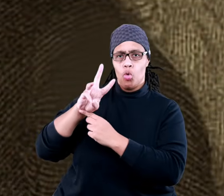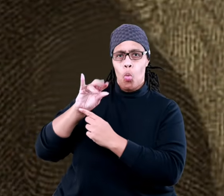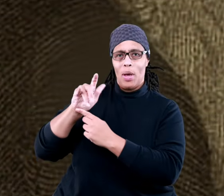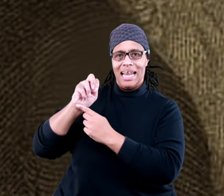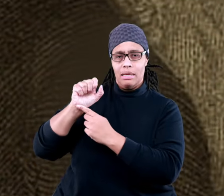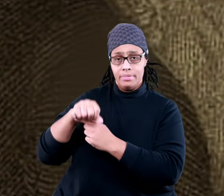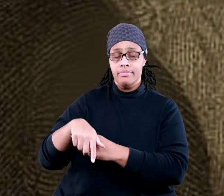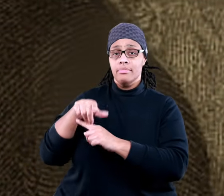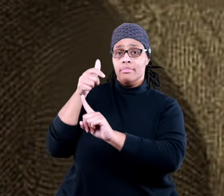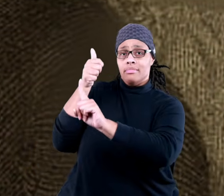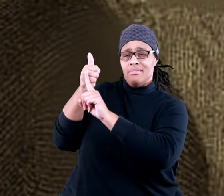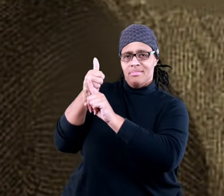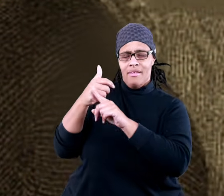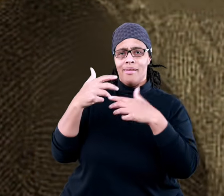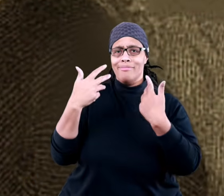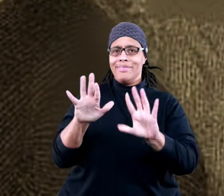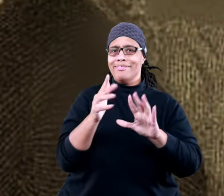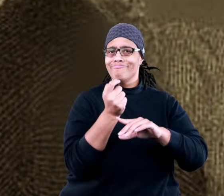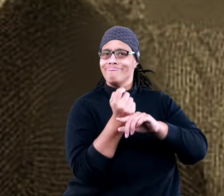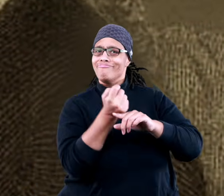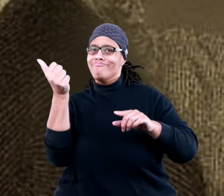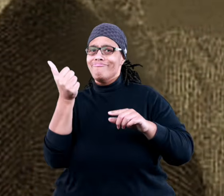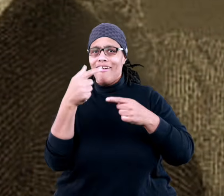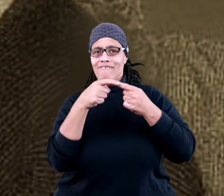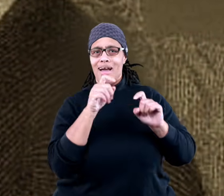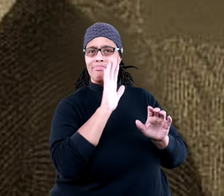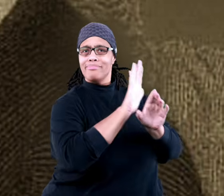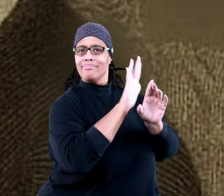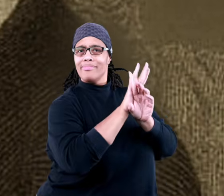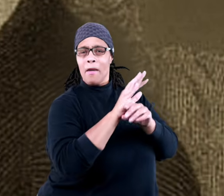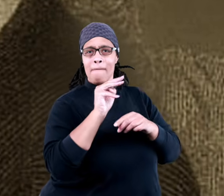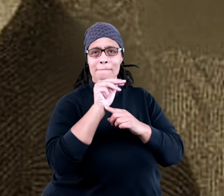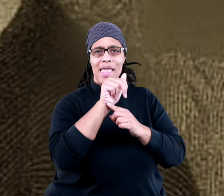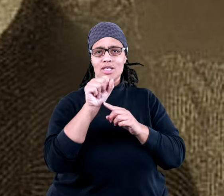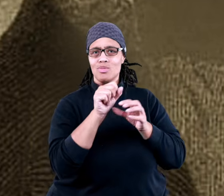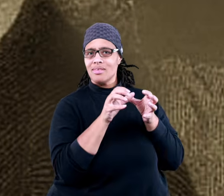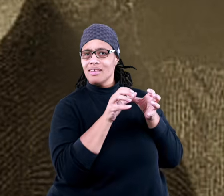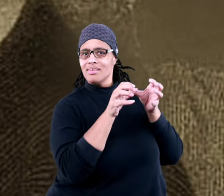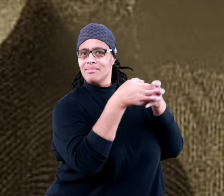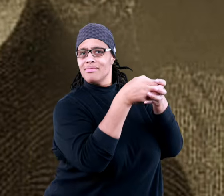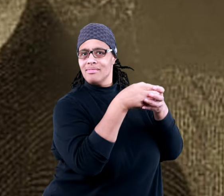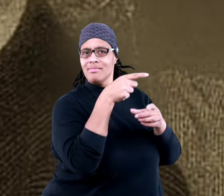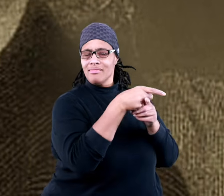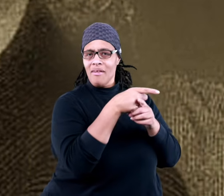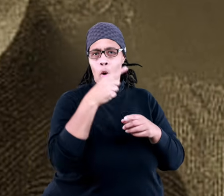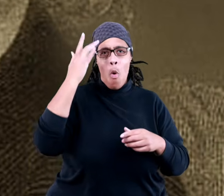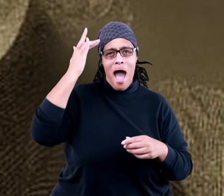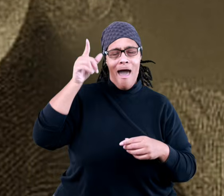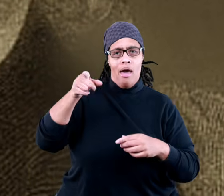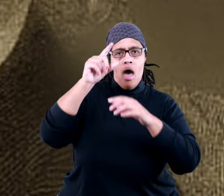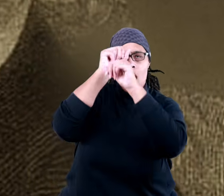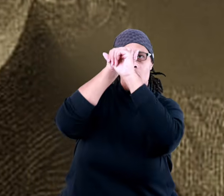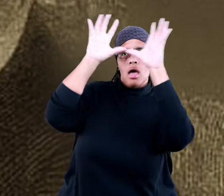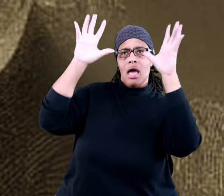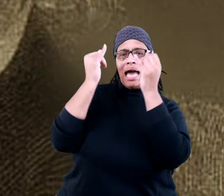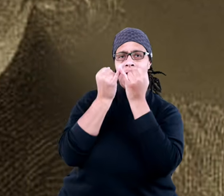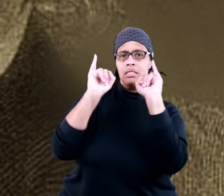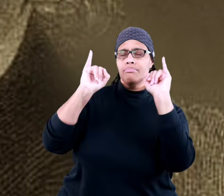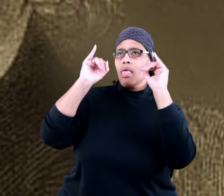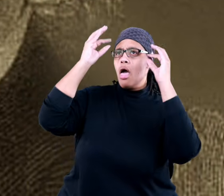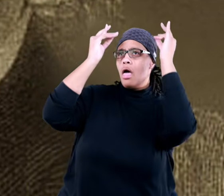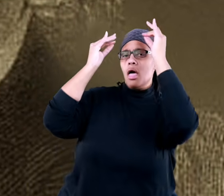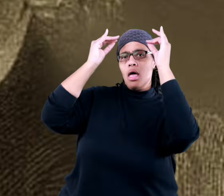Williams. Roger Williams had been expelled from the Massachusetts colony for his independent,